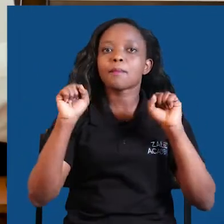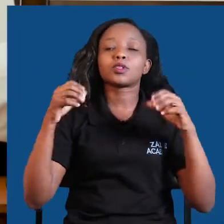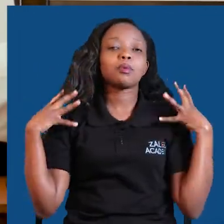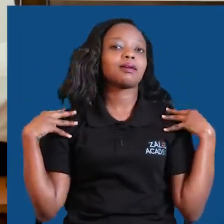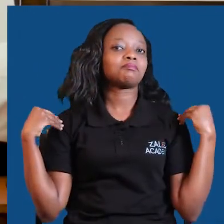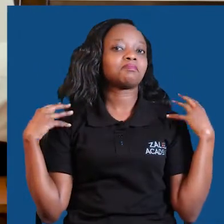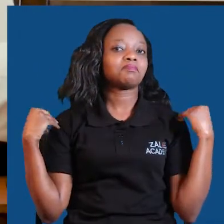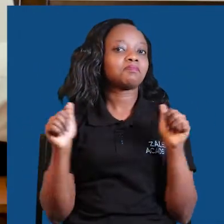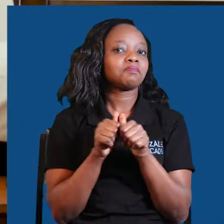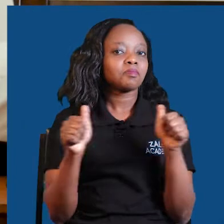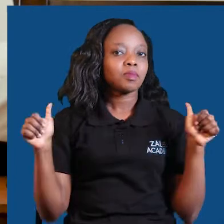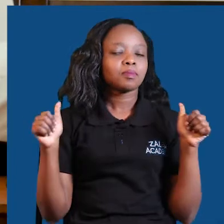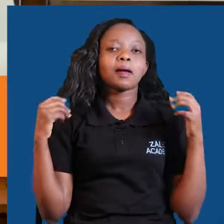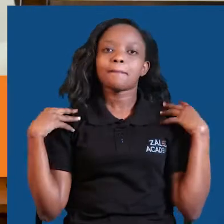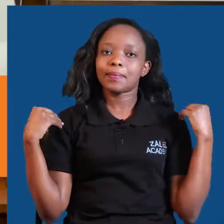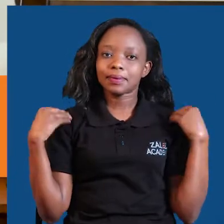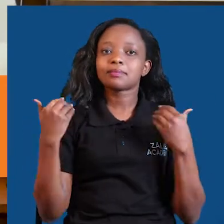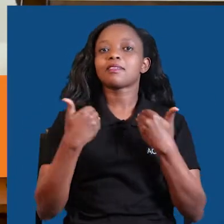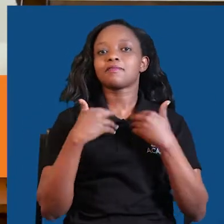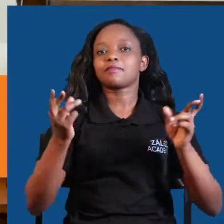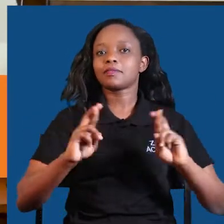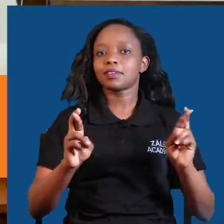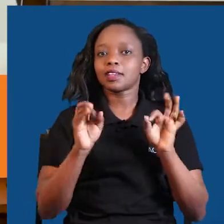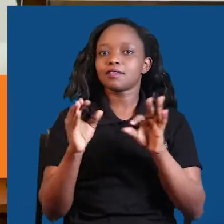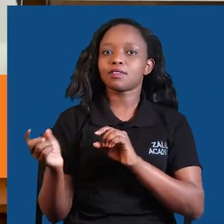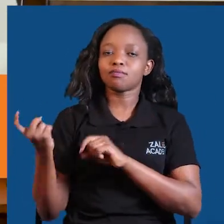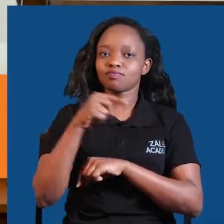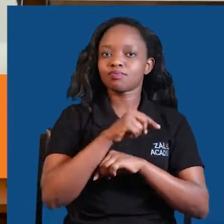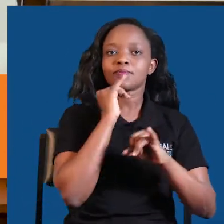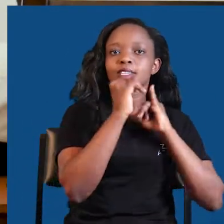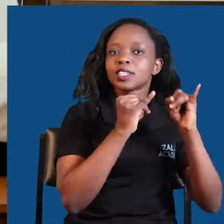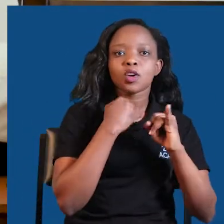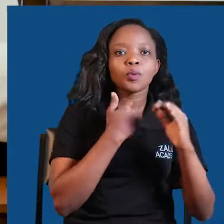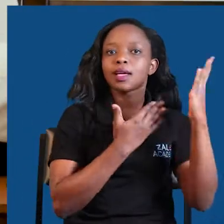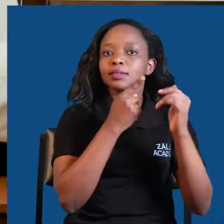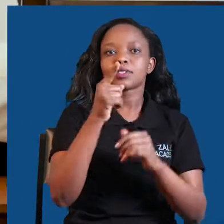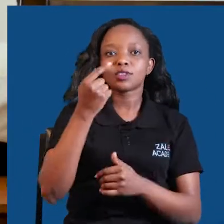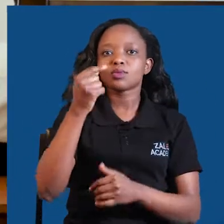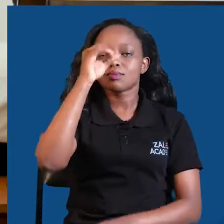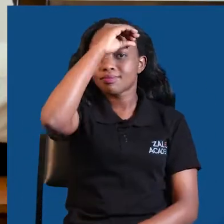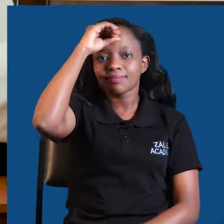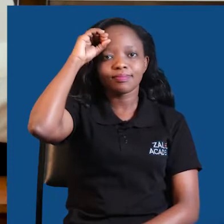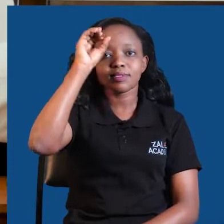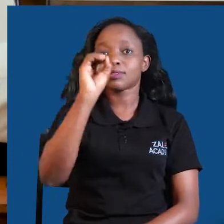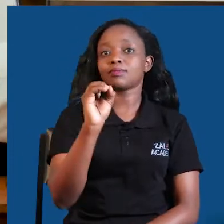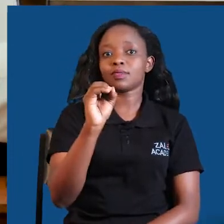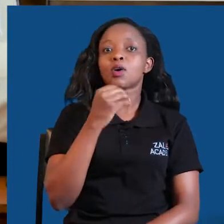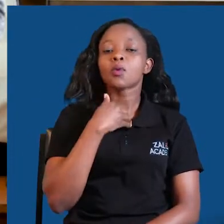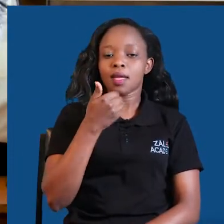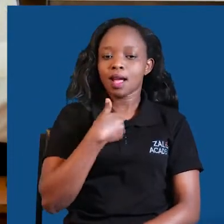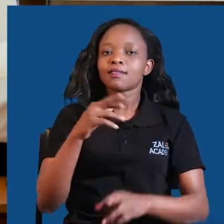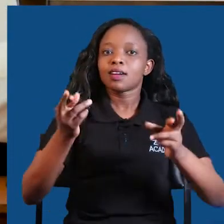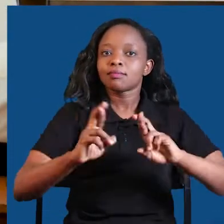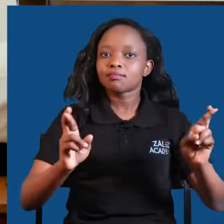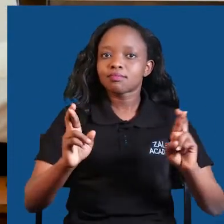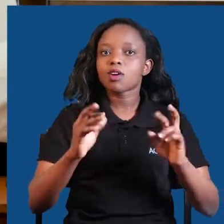to practice practically, okay? Sahi ukikuja kwa interviews, we don't expect you to be blank. Kwa